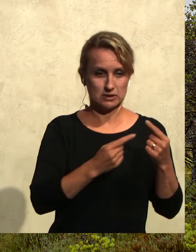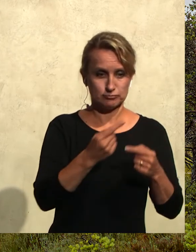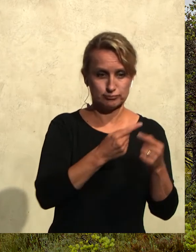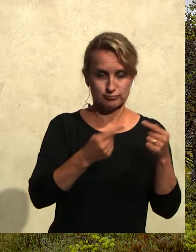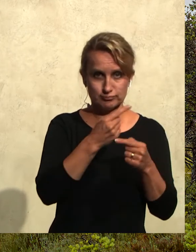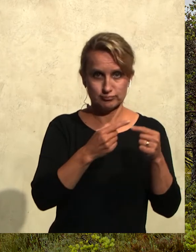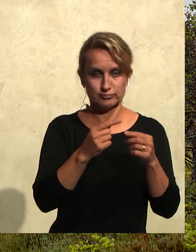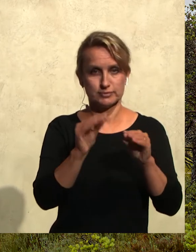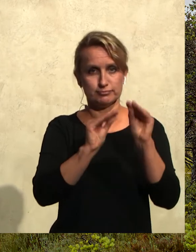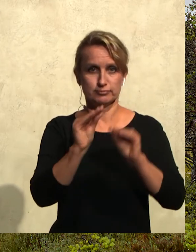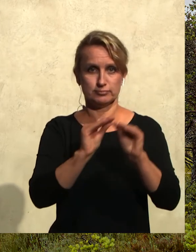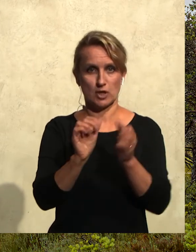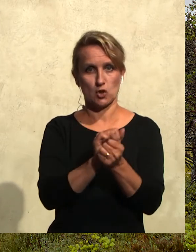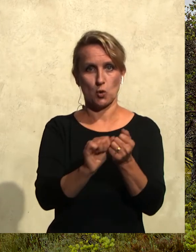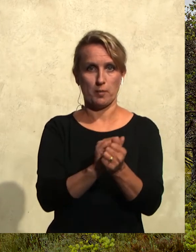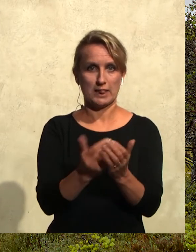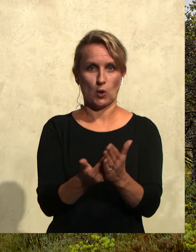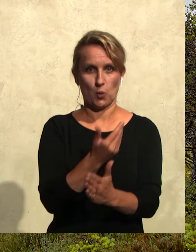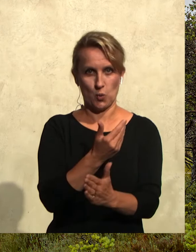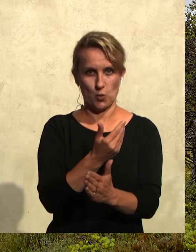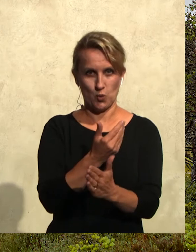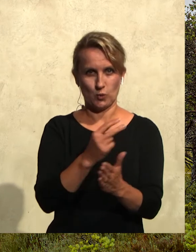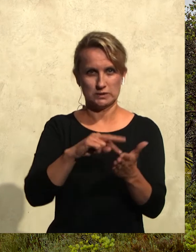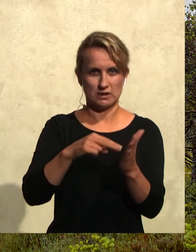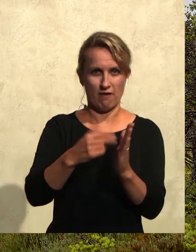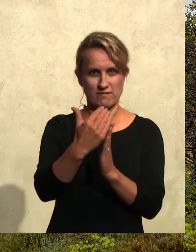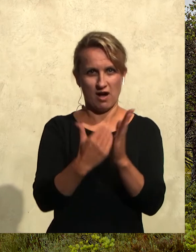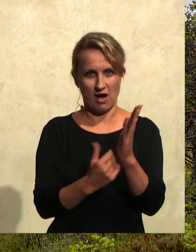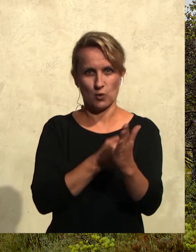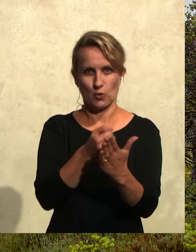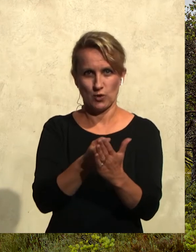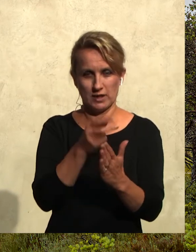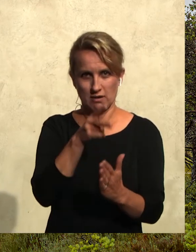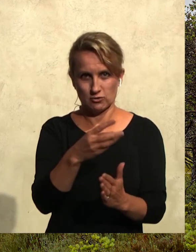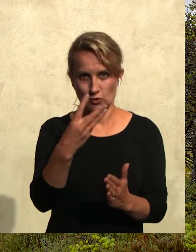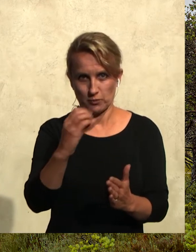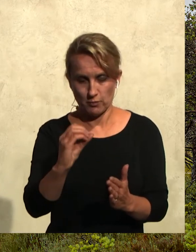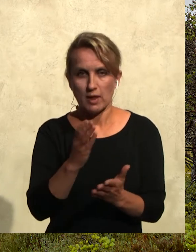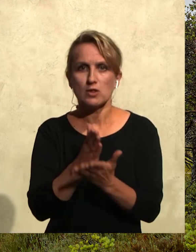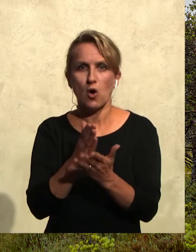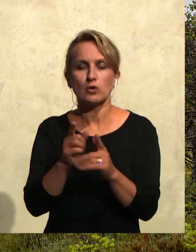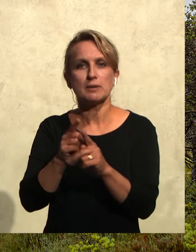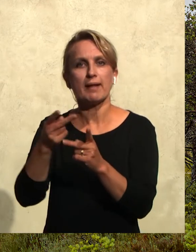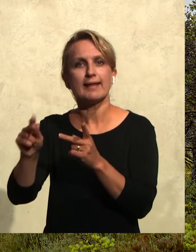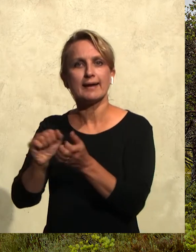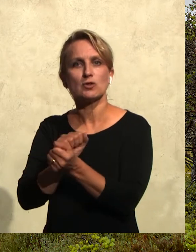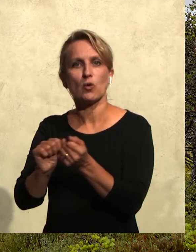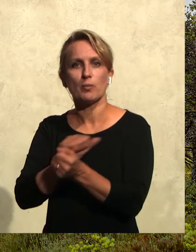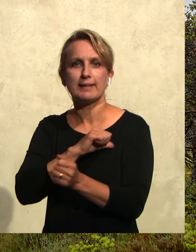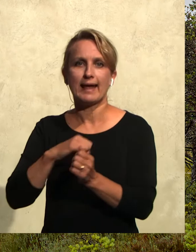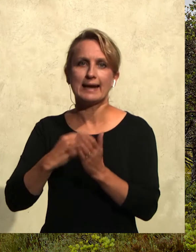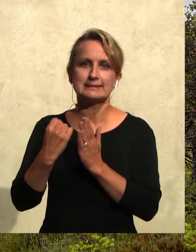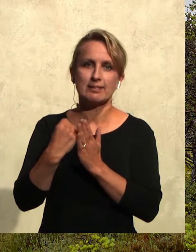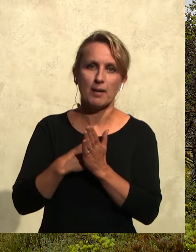for example, suicide and dementia, early child development, and other topics. A lot